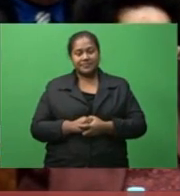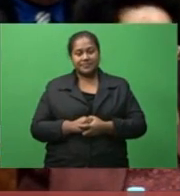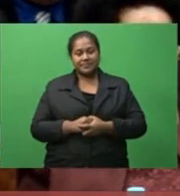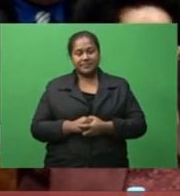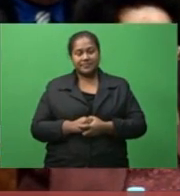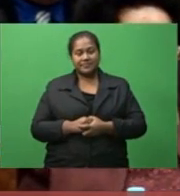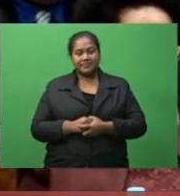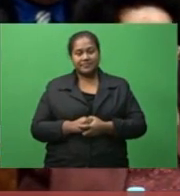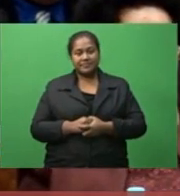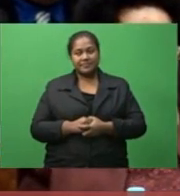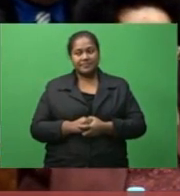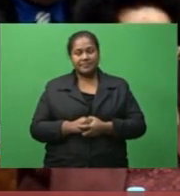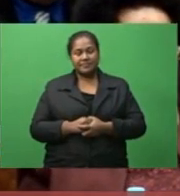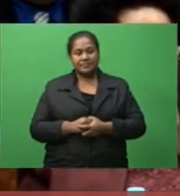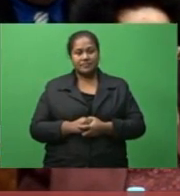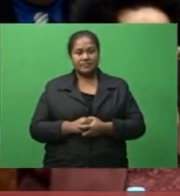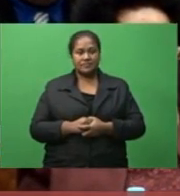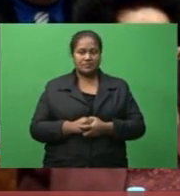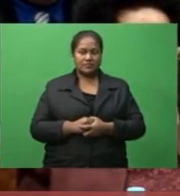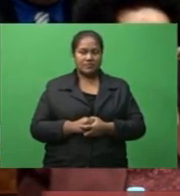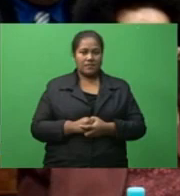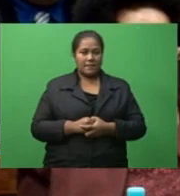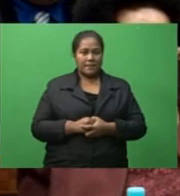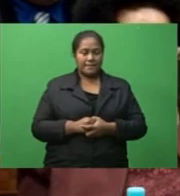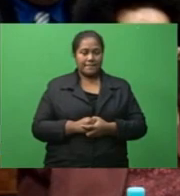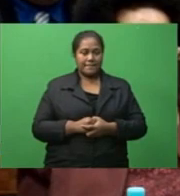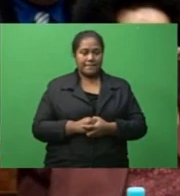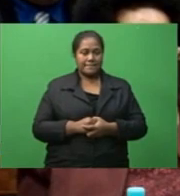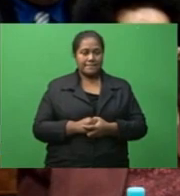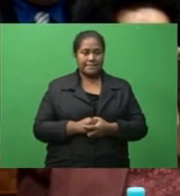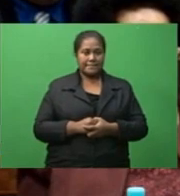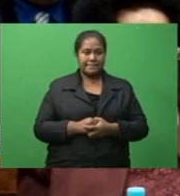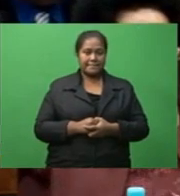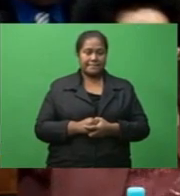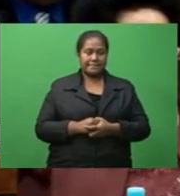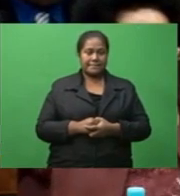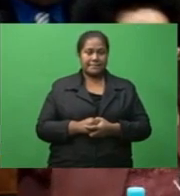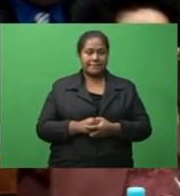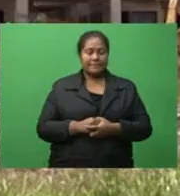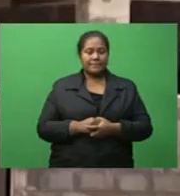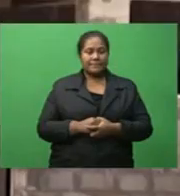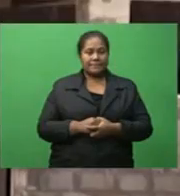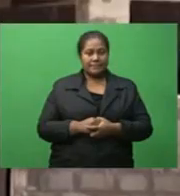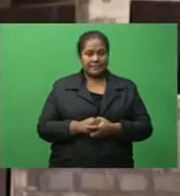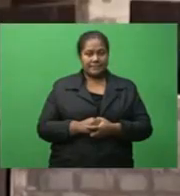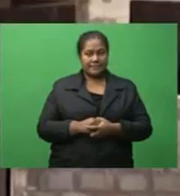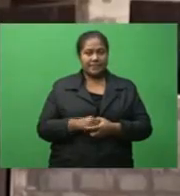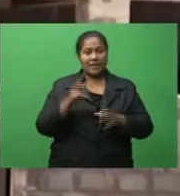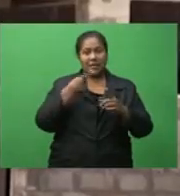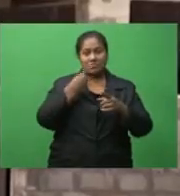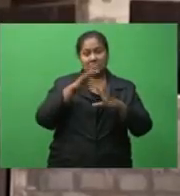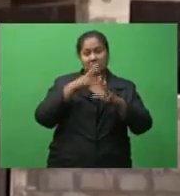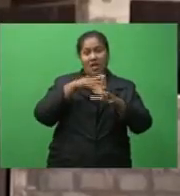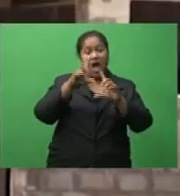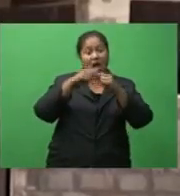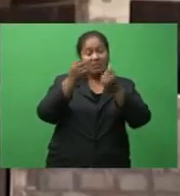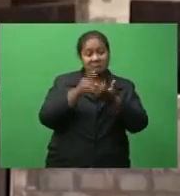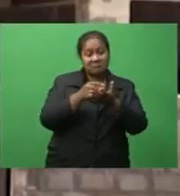campus construction at Mombasa Campus is in trouble. I'm told that the contractor has been